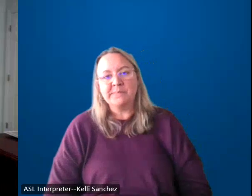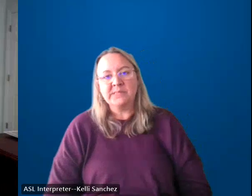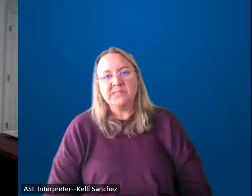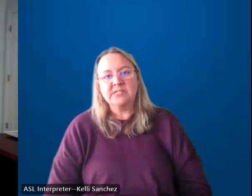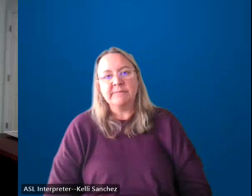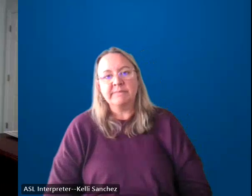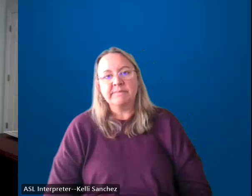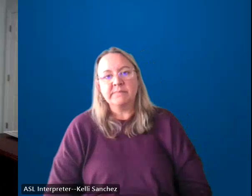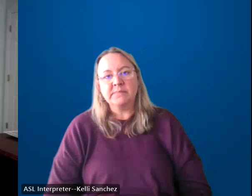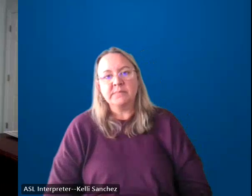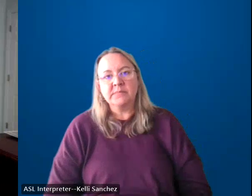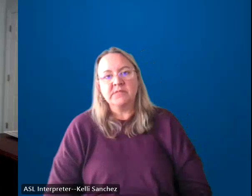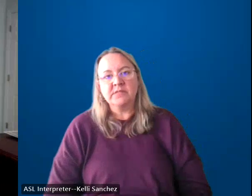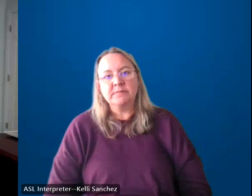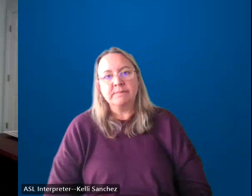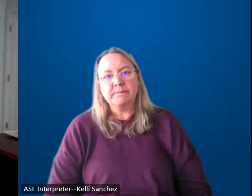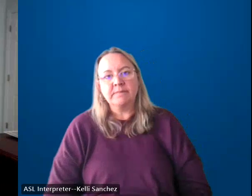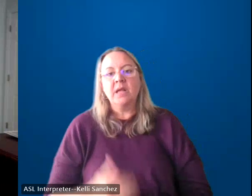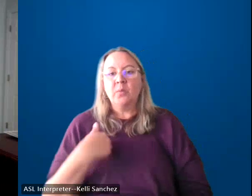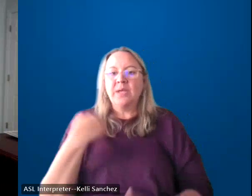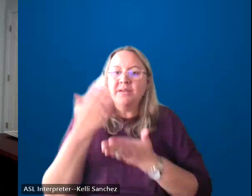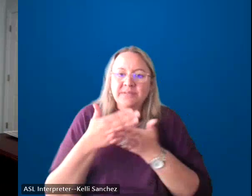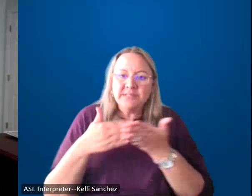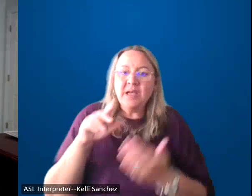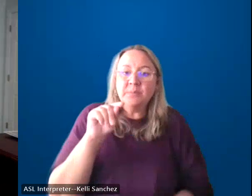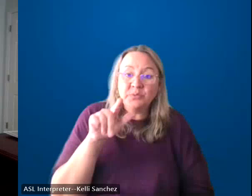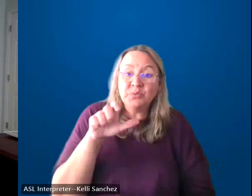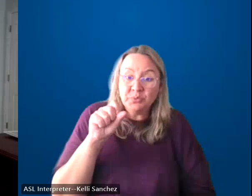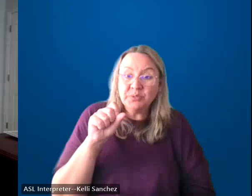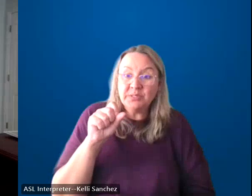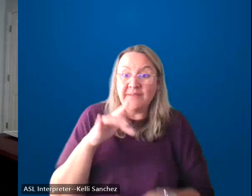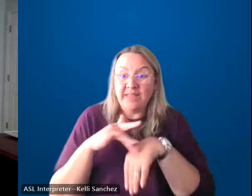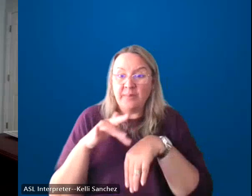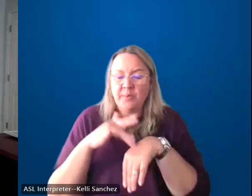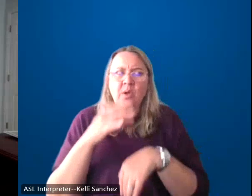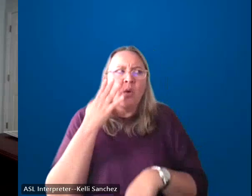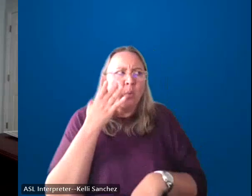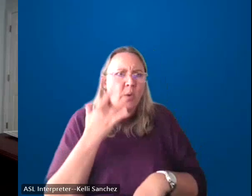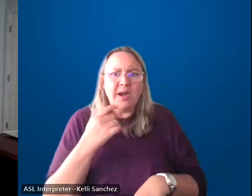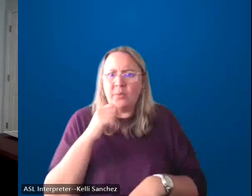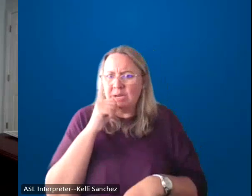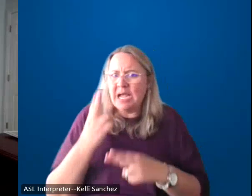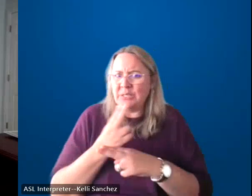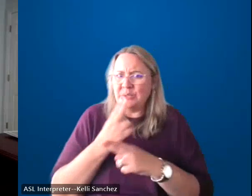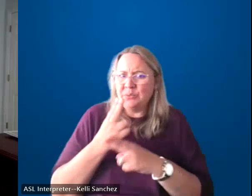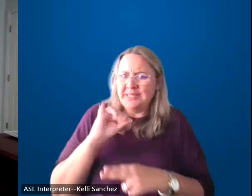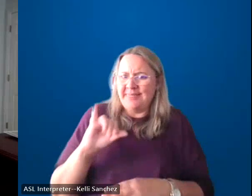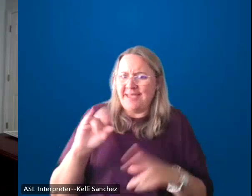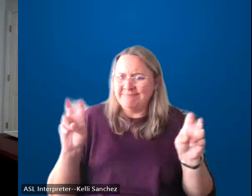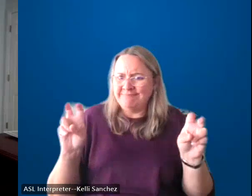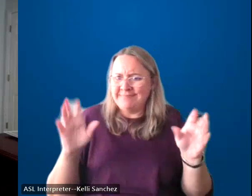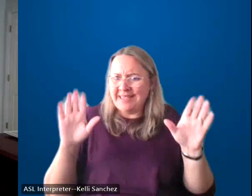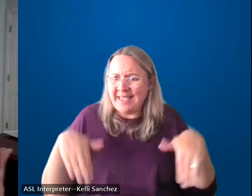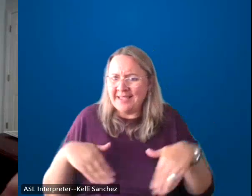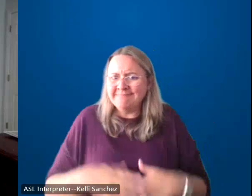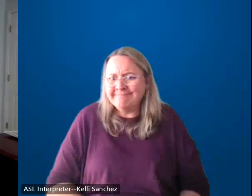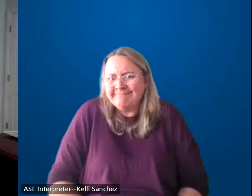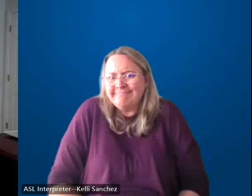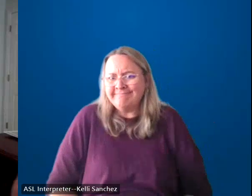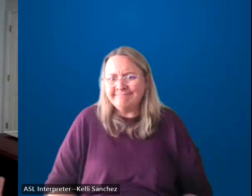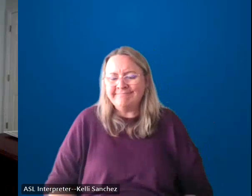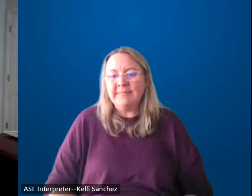But we have some tools in the toolbox. Why are we not deploying them? I know that